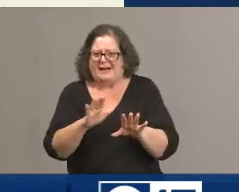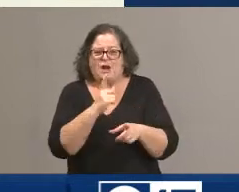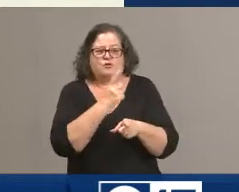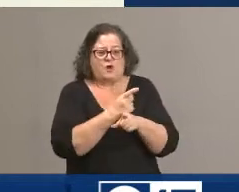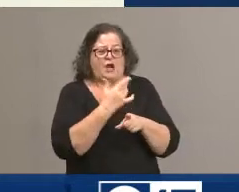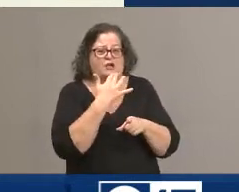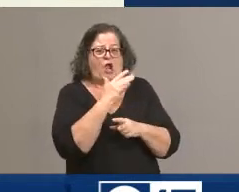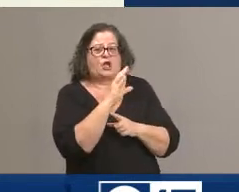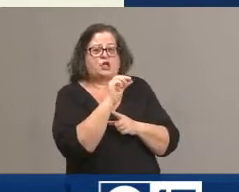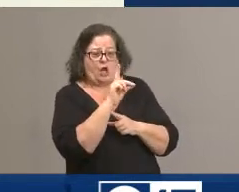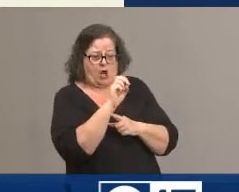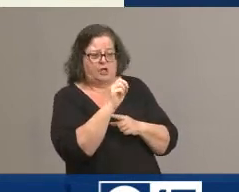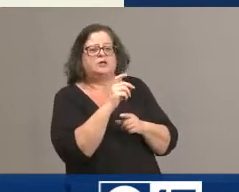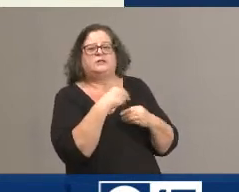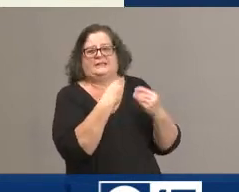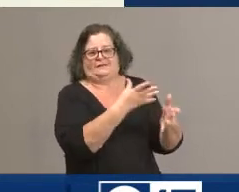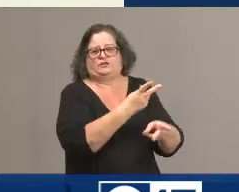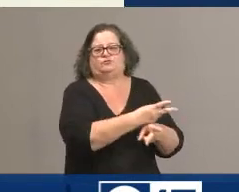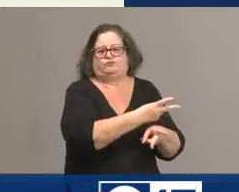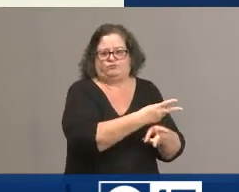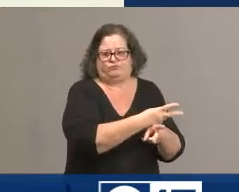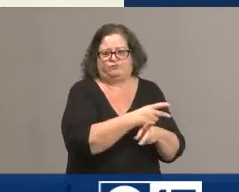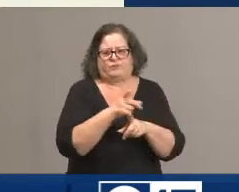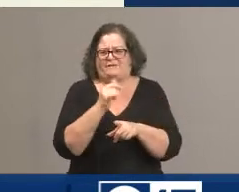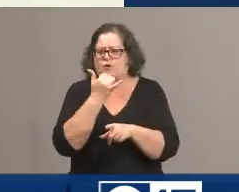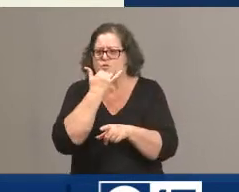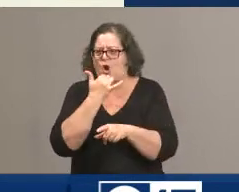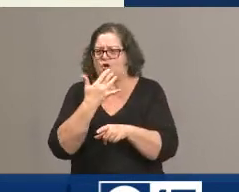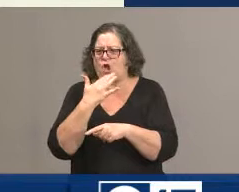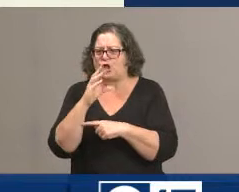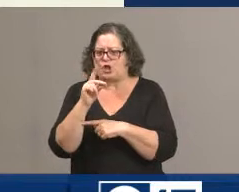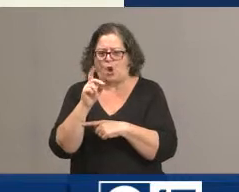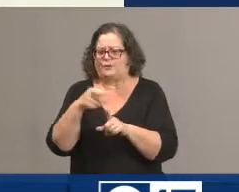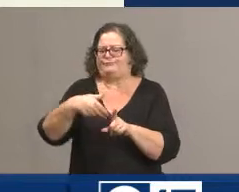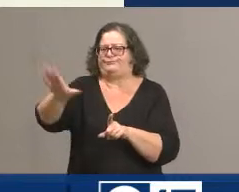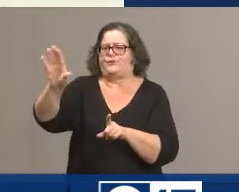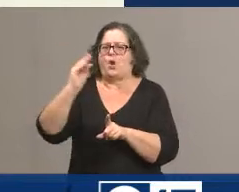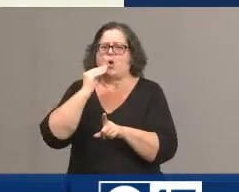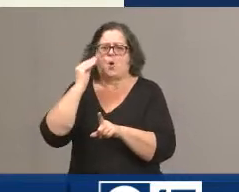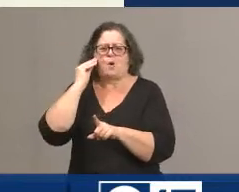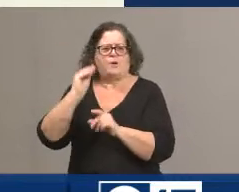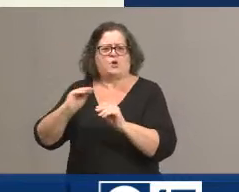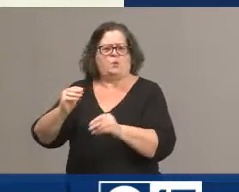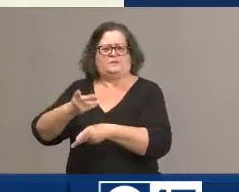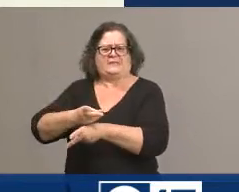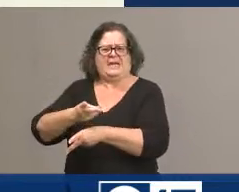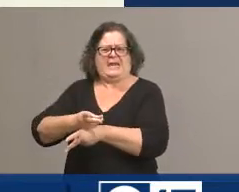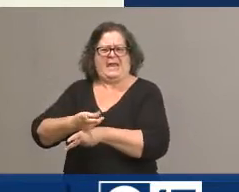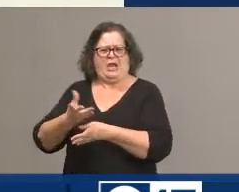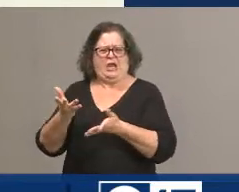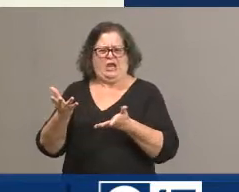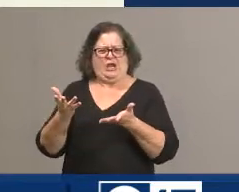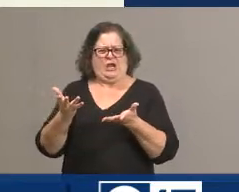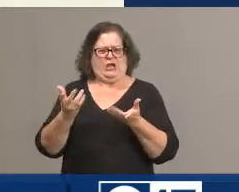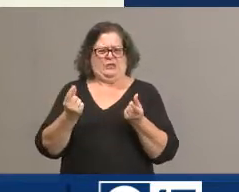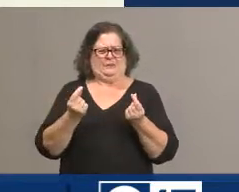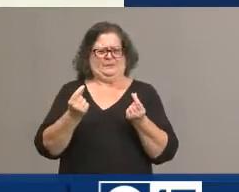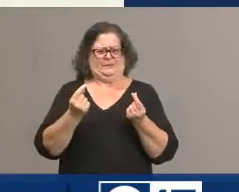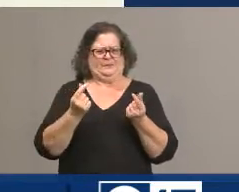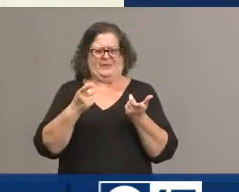well enough? Do you feel like you need to level with the public? Well, I think we've got to communicate. I don't know that we can